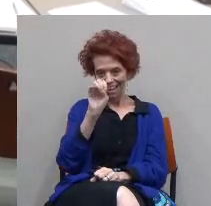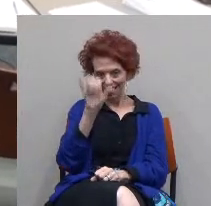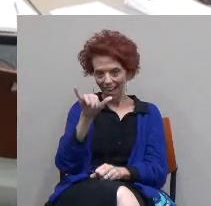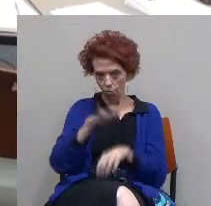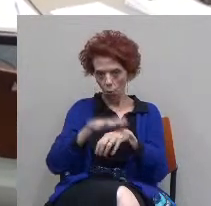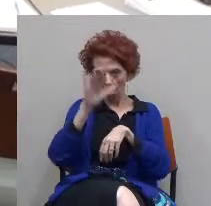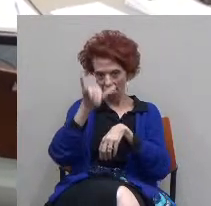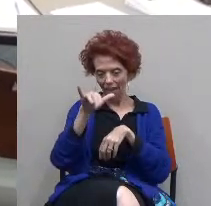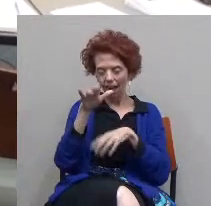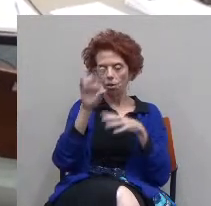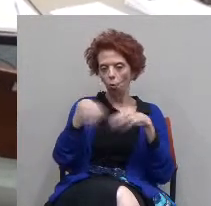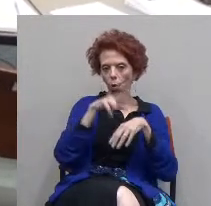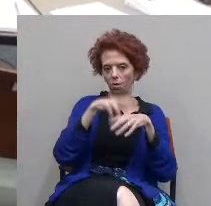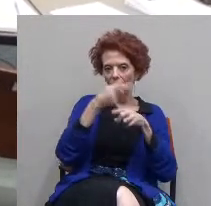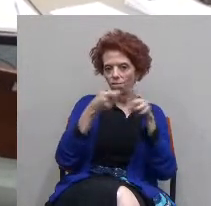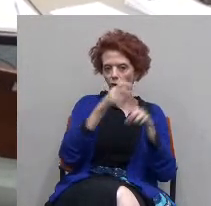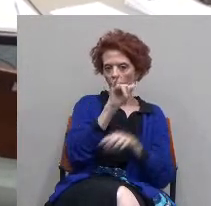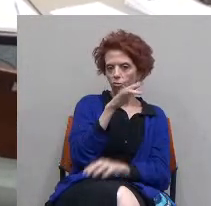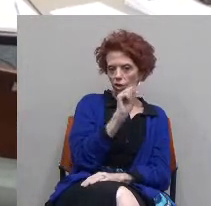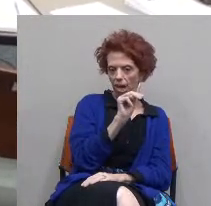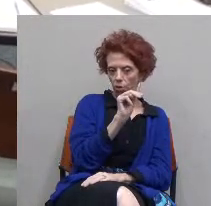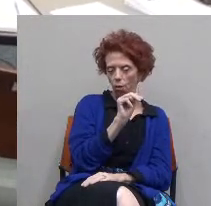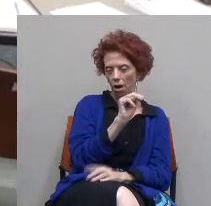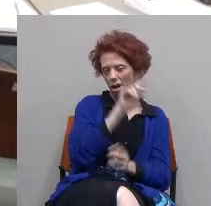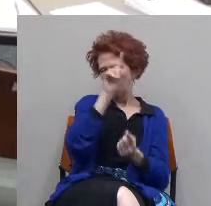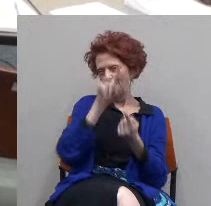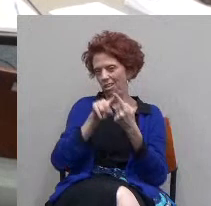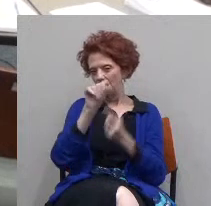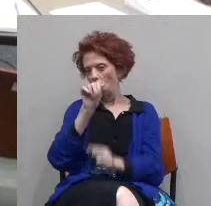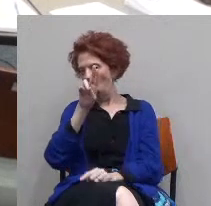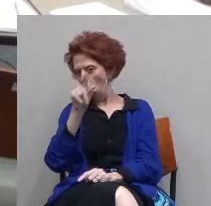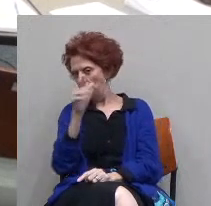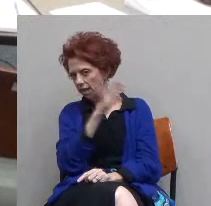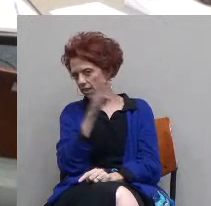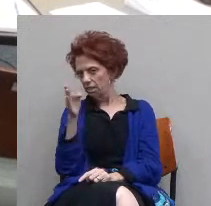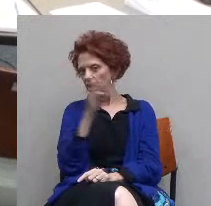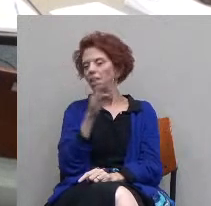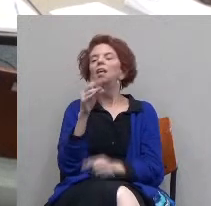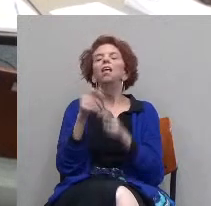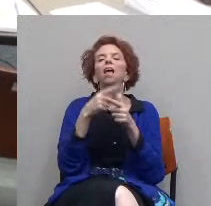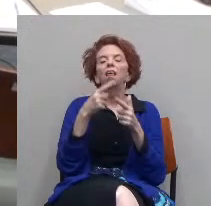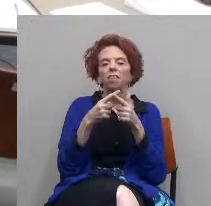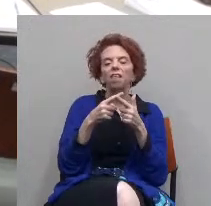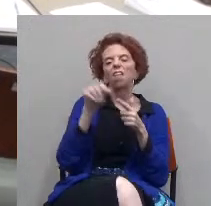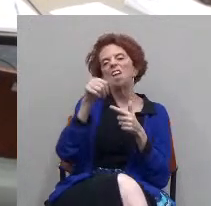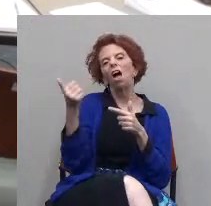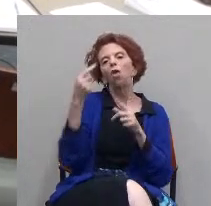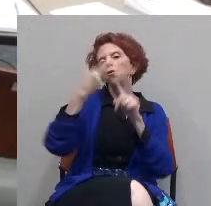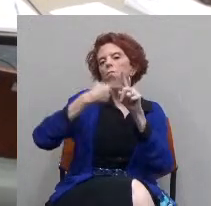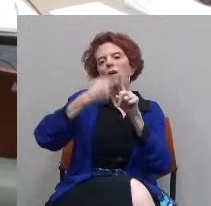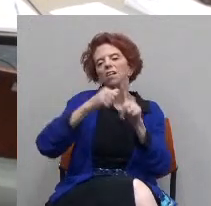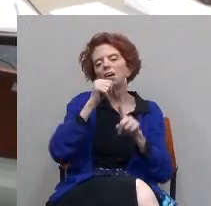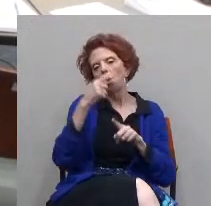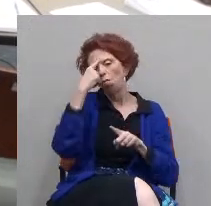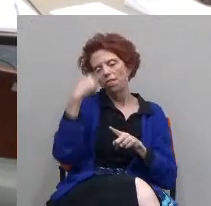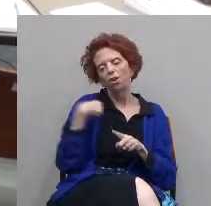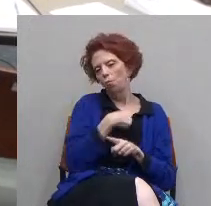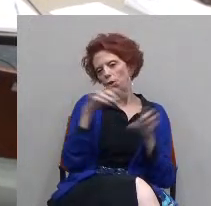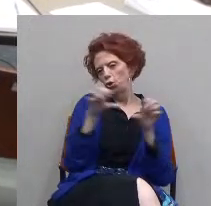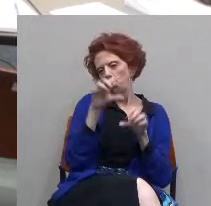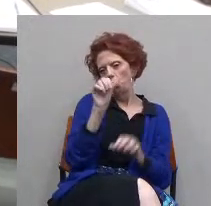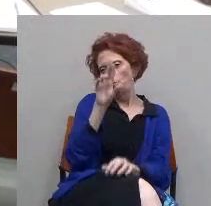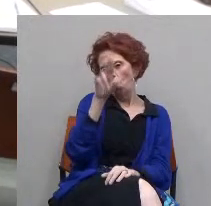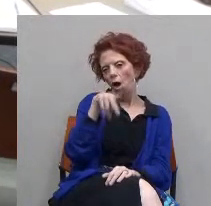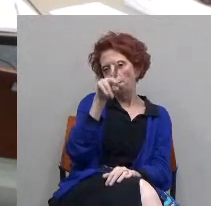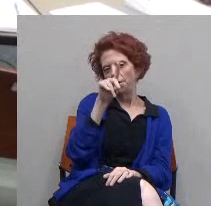usually from January until at least August. And then the other months, I don't think we have an update